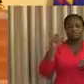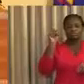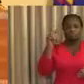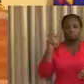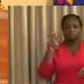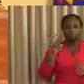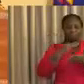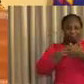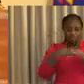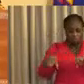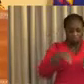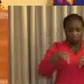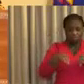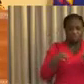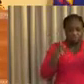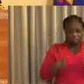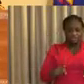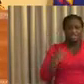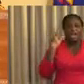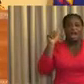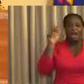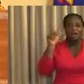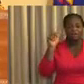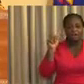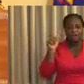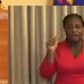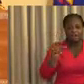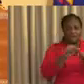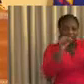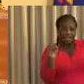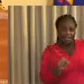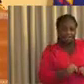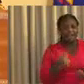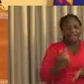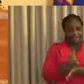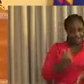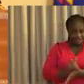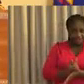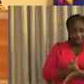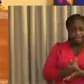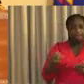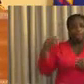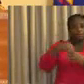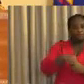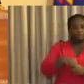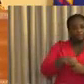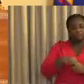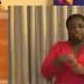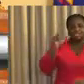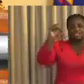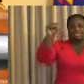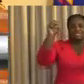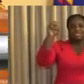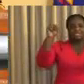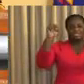on movement of persons in the Greater Accra Metropolitan Area, GAMA, which includes Awutu Senya East